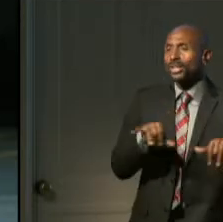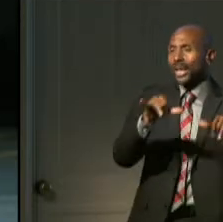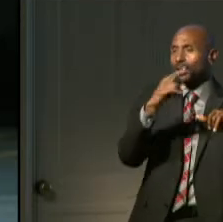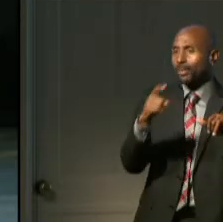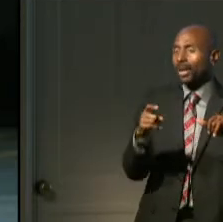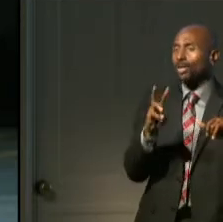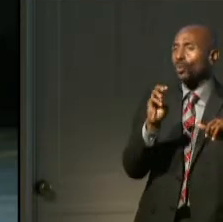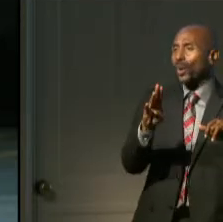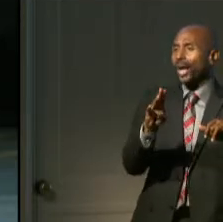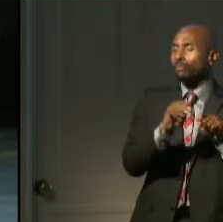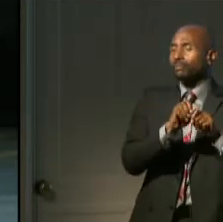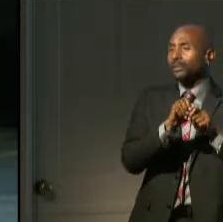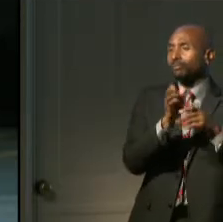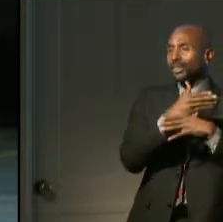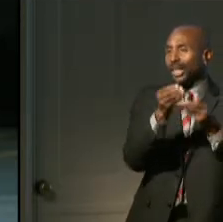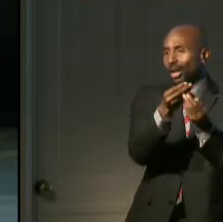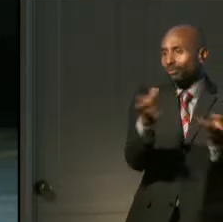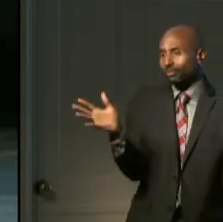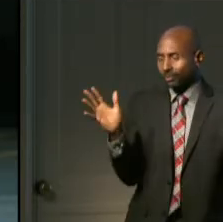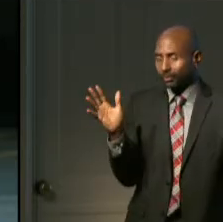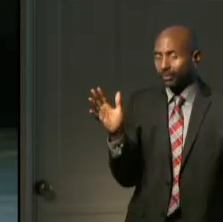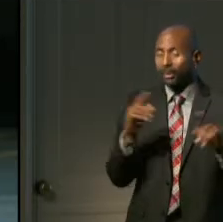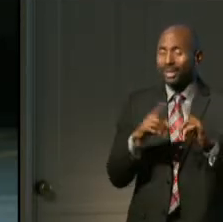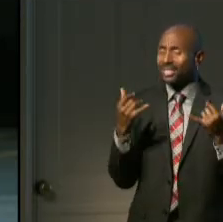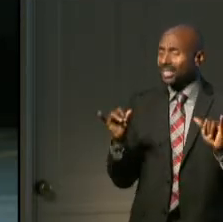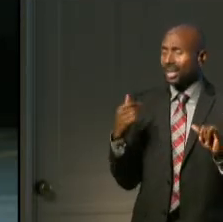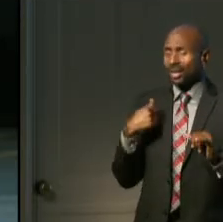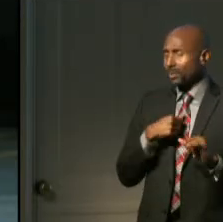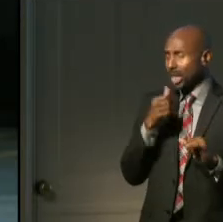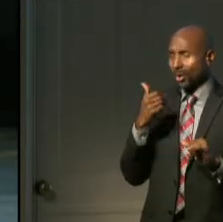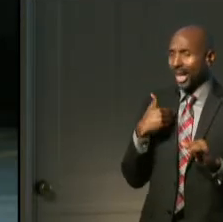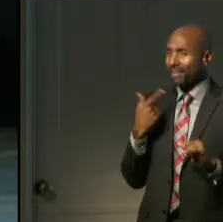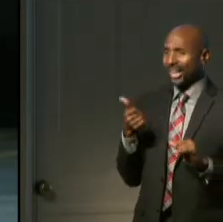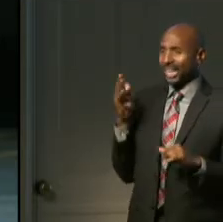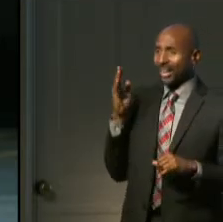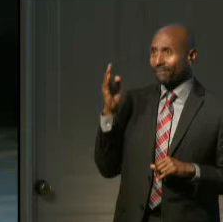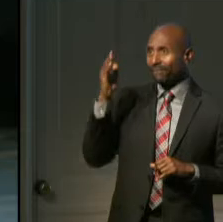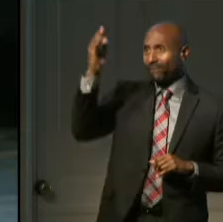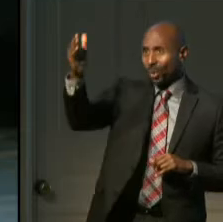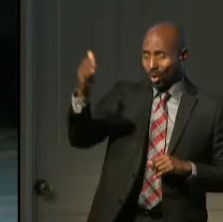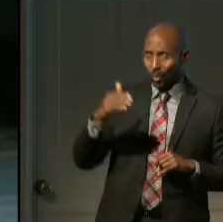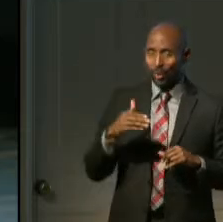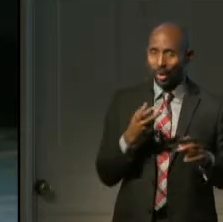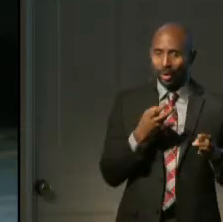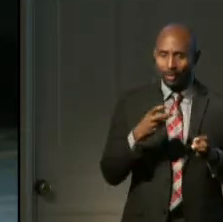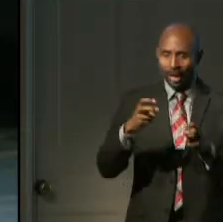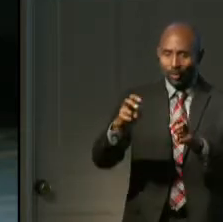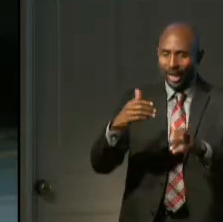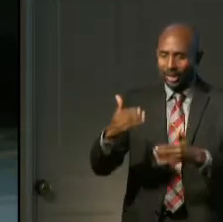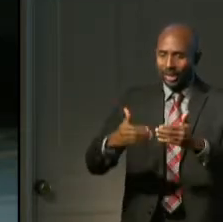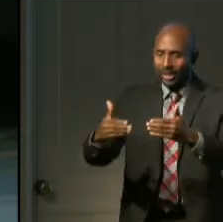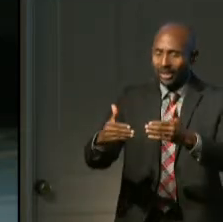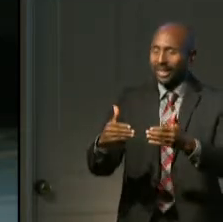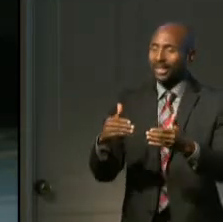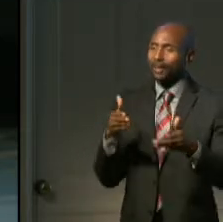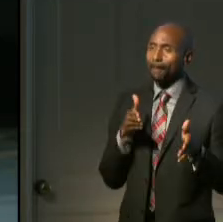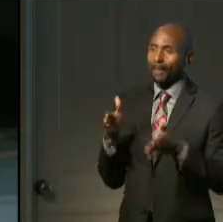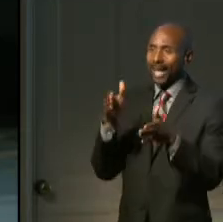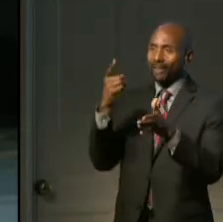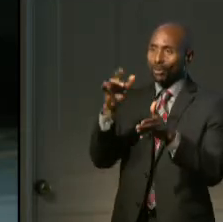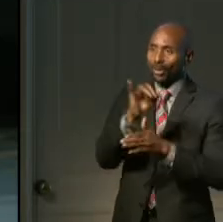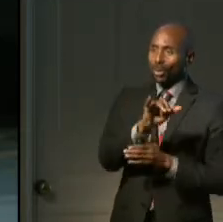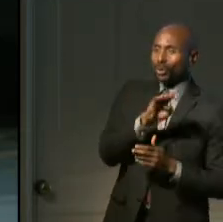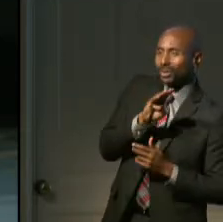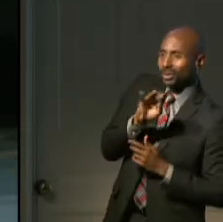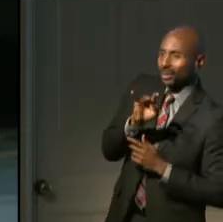web. But we really still have no forward migration path for those bits besides pretty much